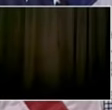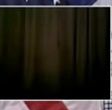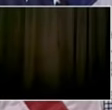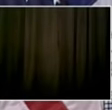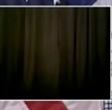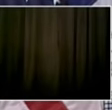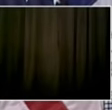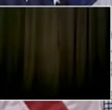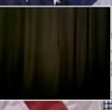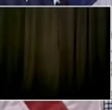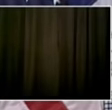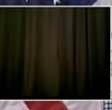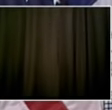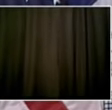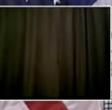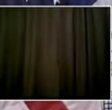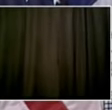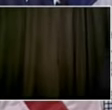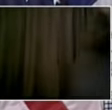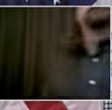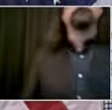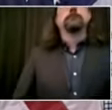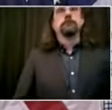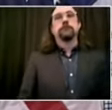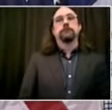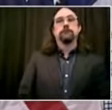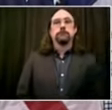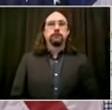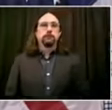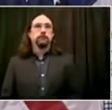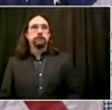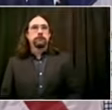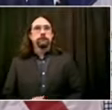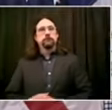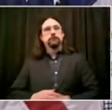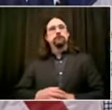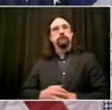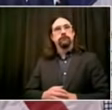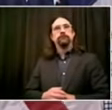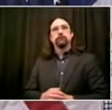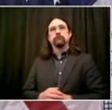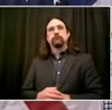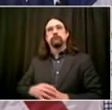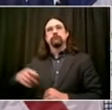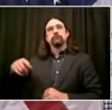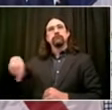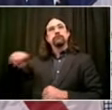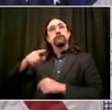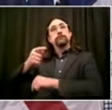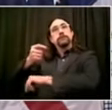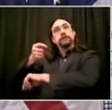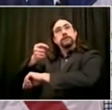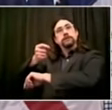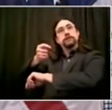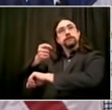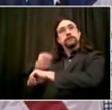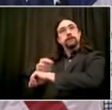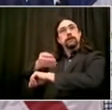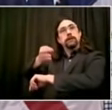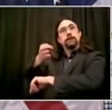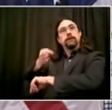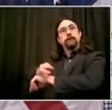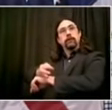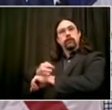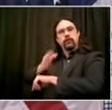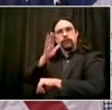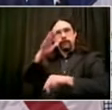question of what the NYPD should be working on and what it shouldn't be working on. What type of enforcement is